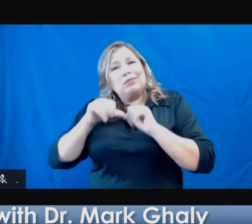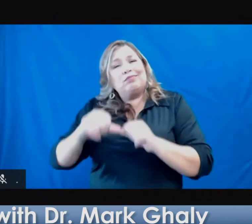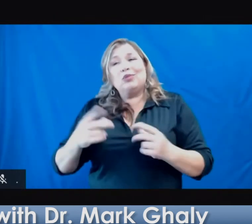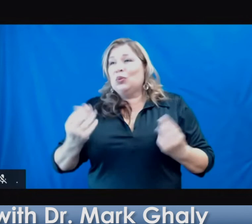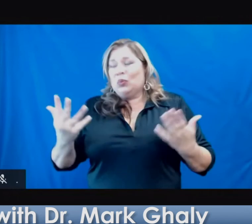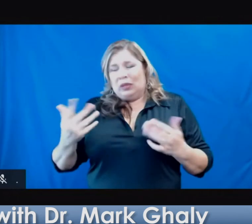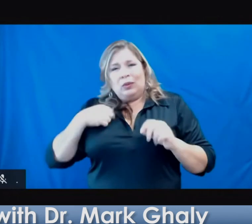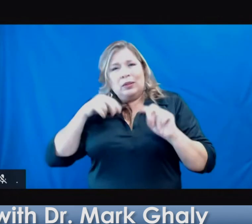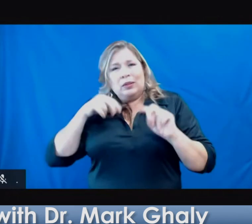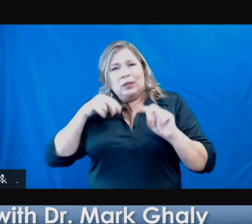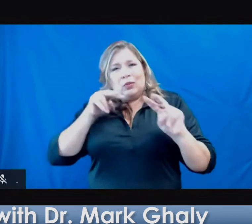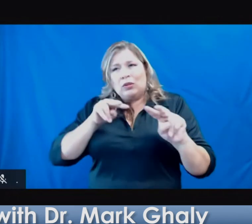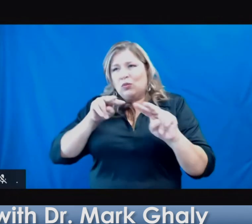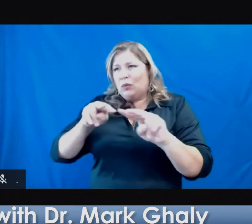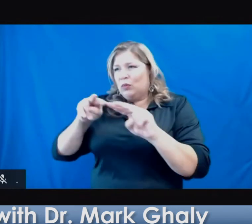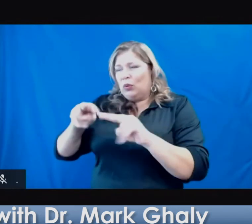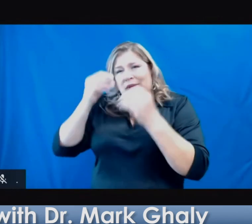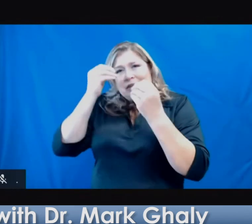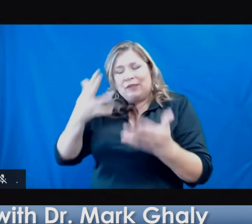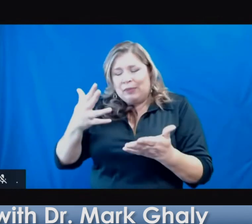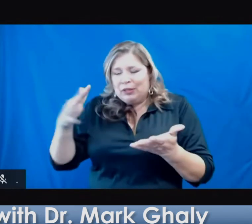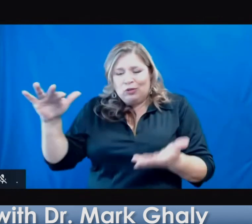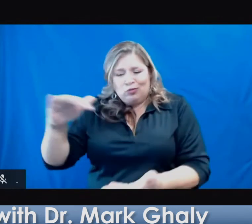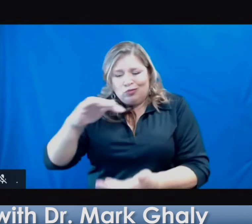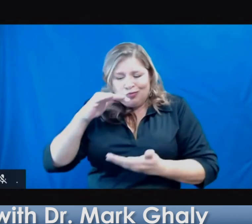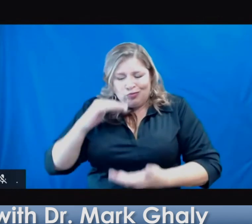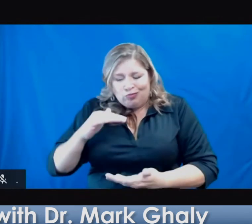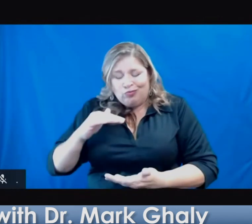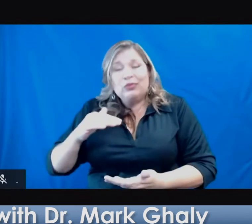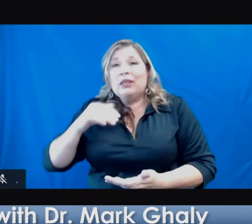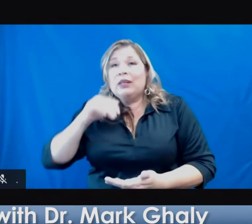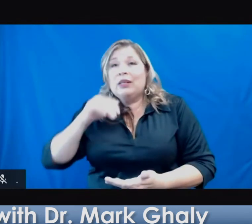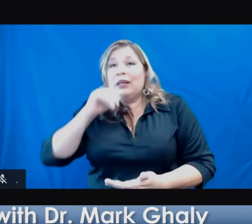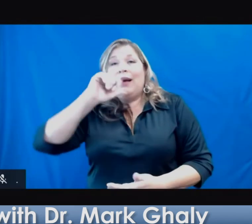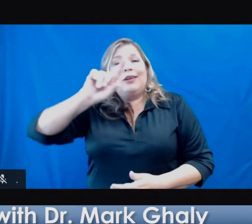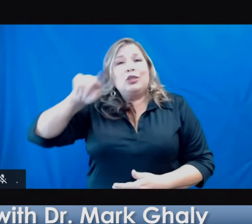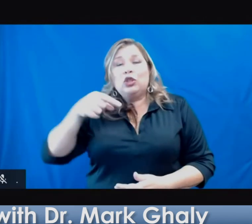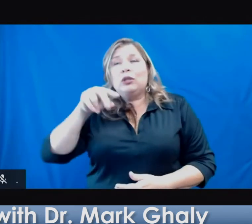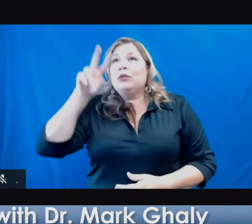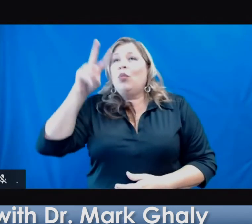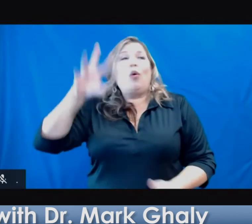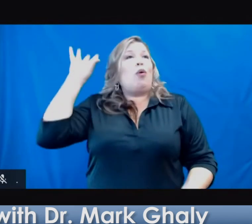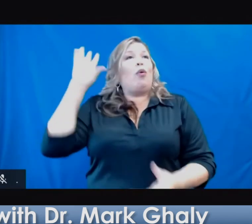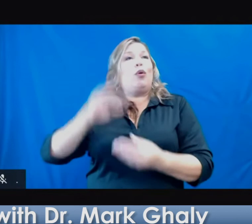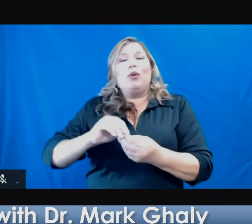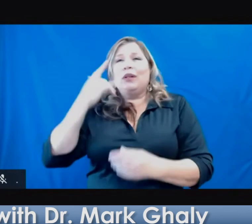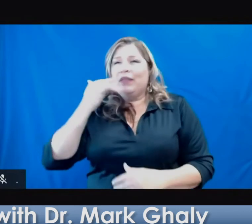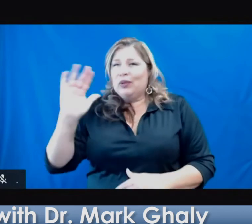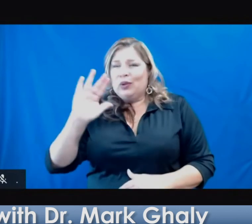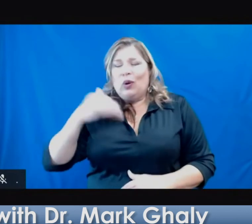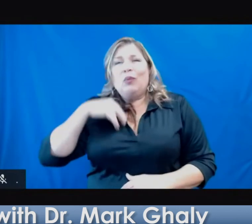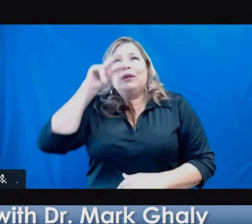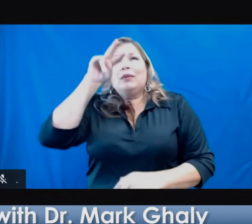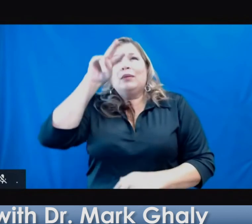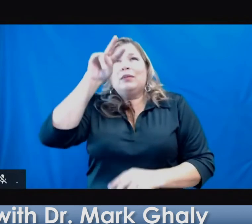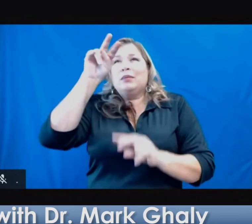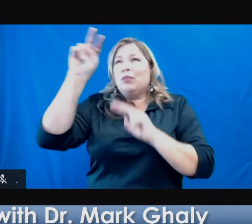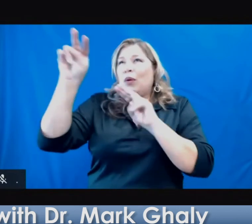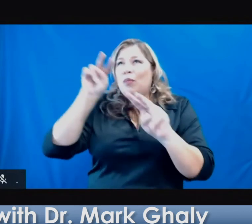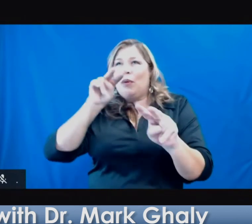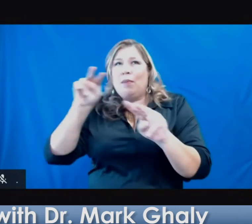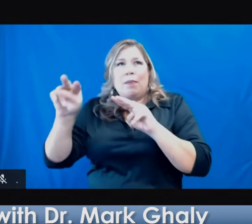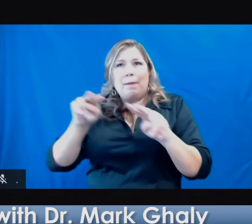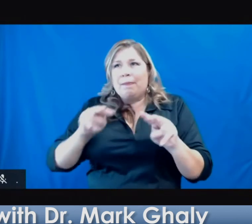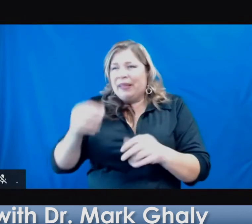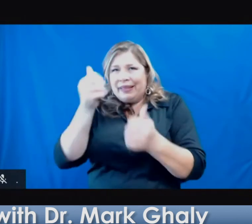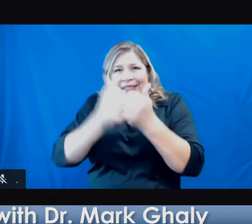just statewide. As the governor says, we don't live in the aggregate. We know that county by county, you have experiences. We're watching that closely. We're